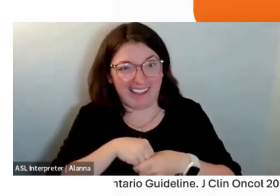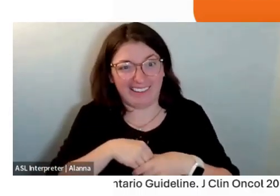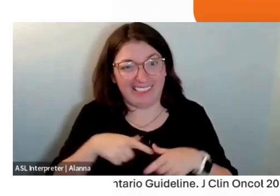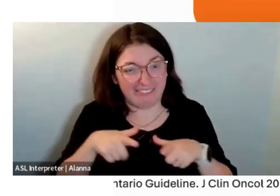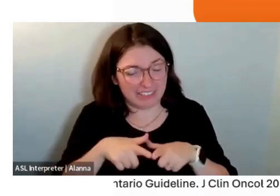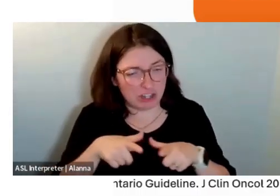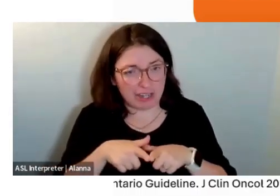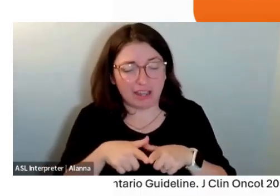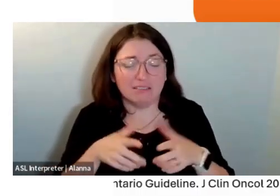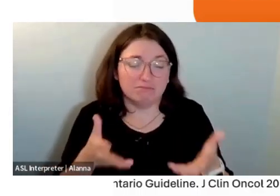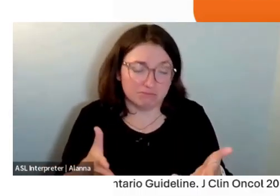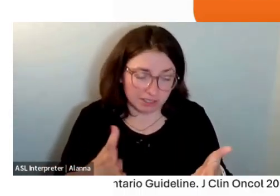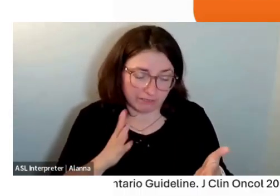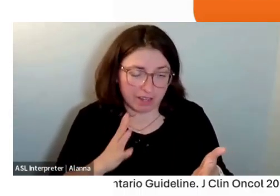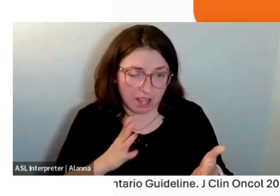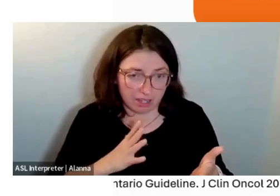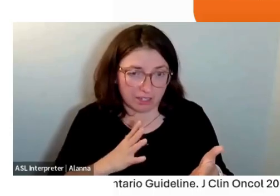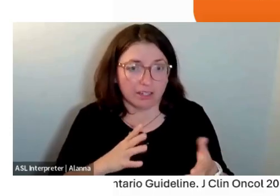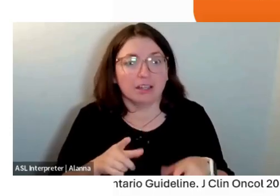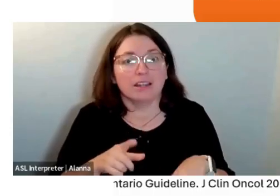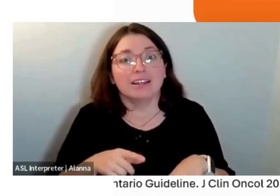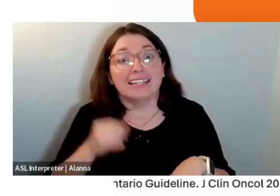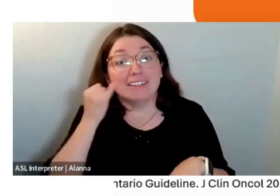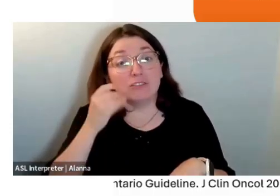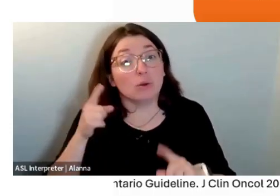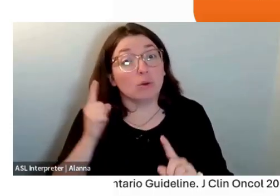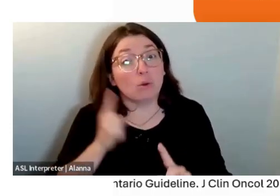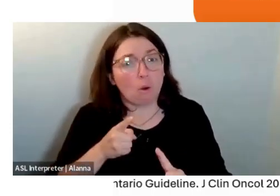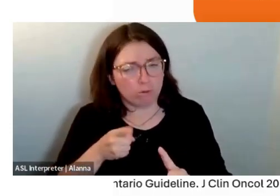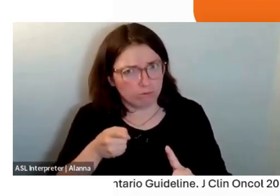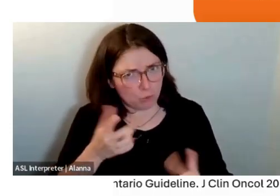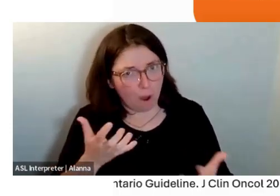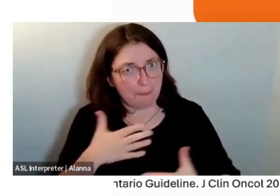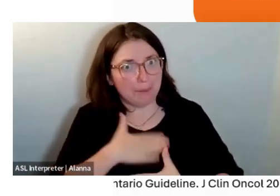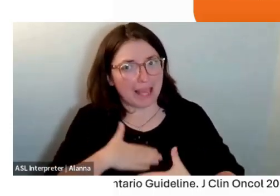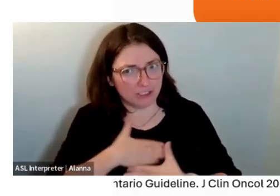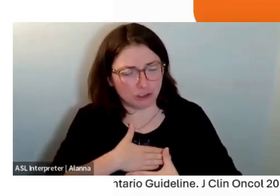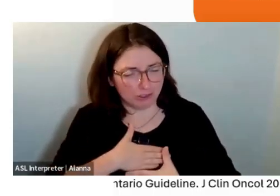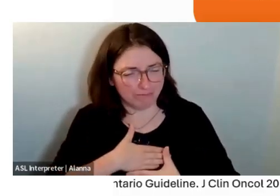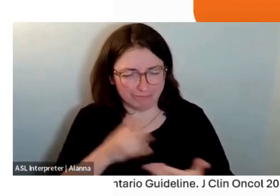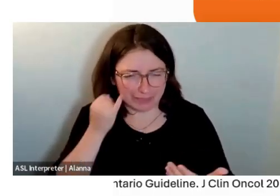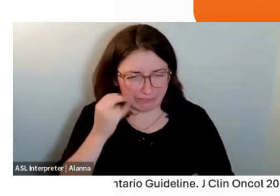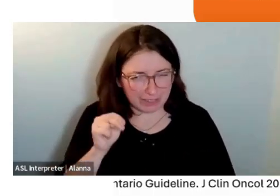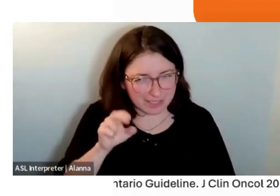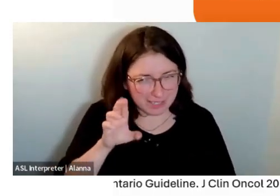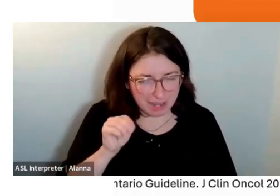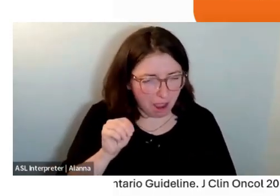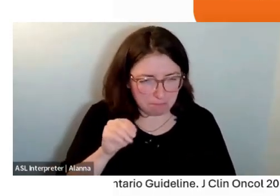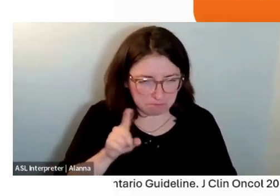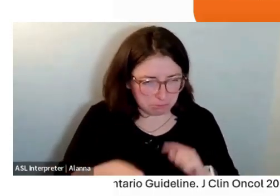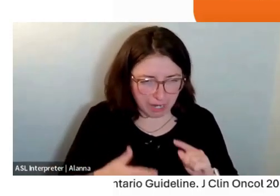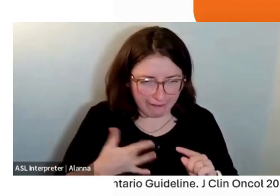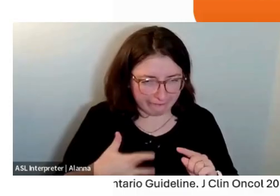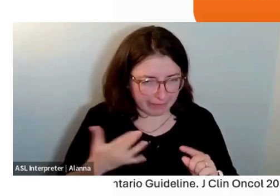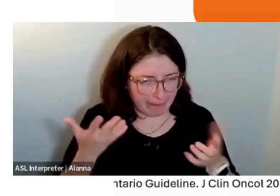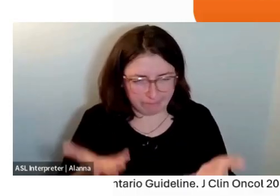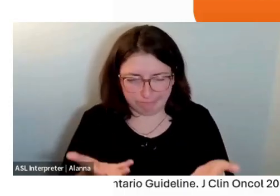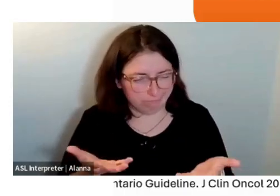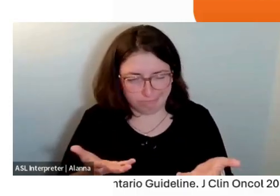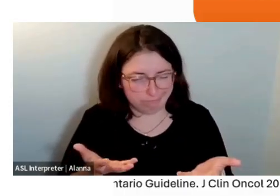that numbs the vulva and vagina, not so good. So if after 8 to 12 weeks